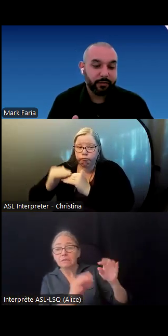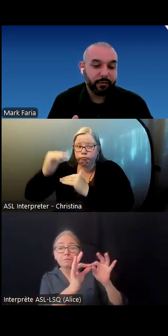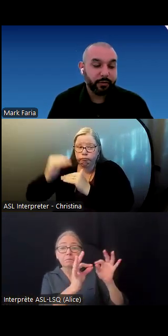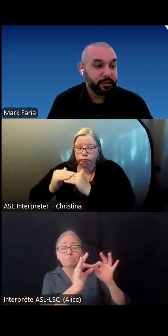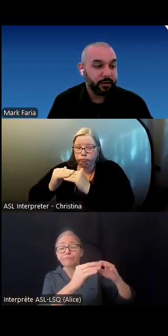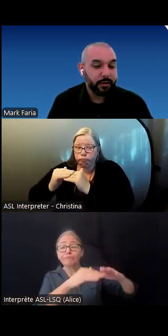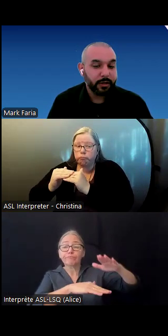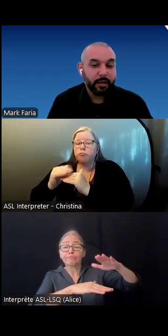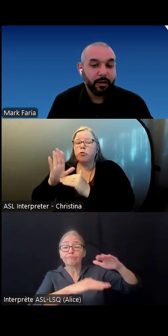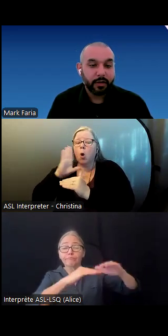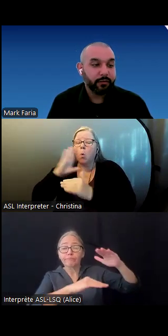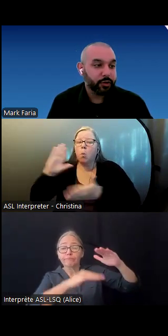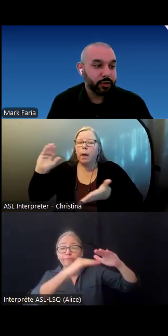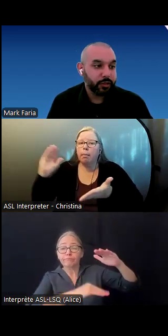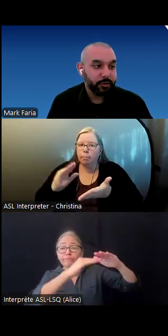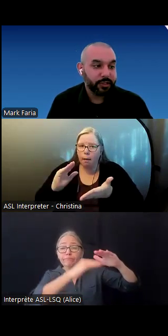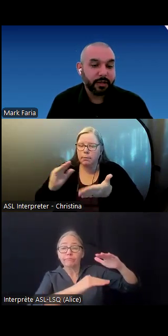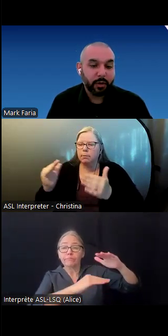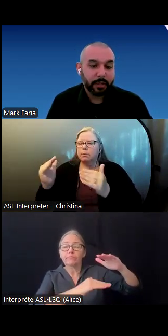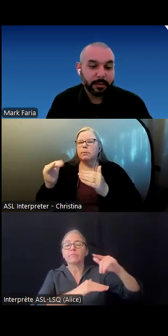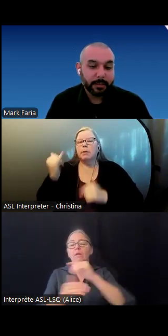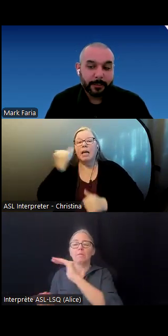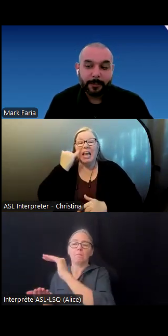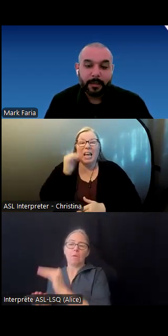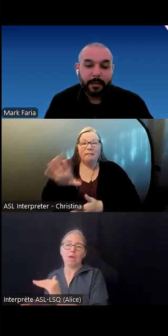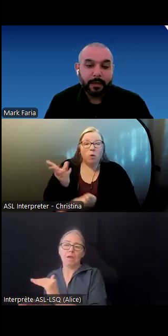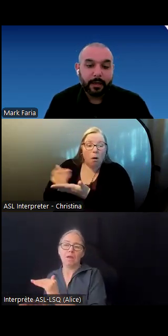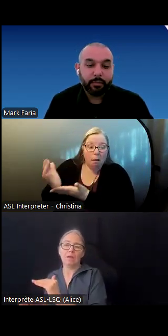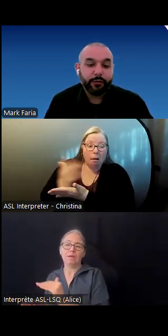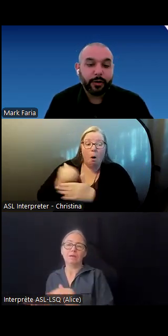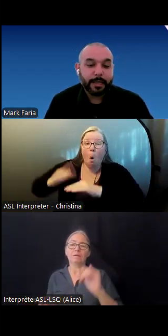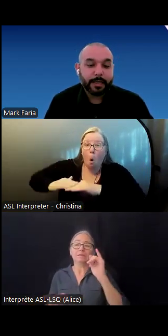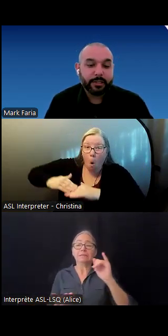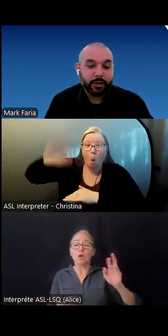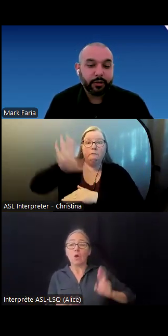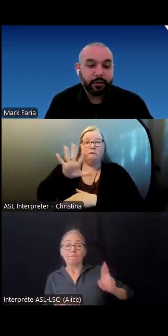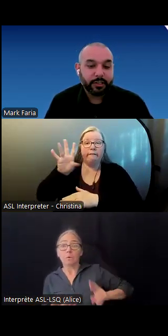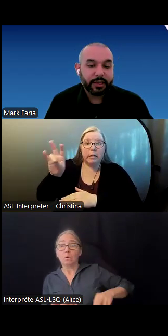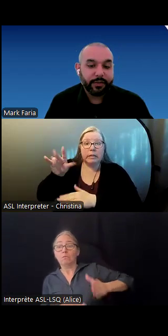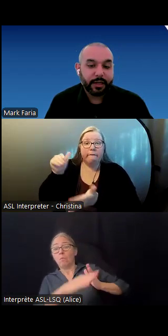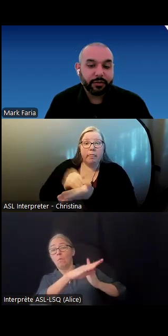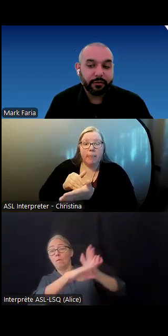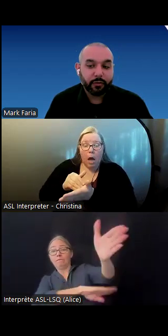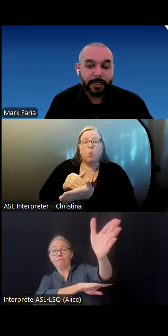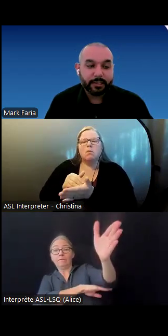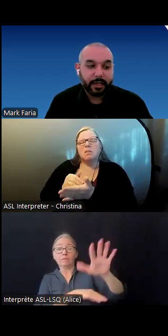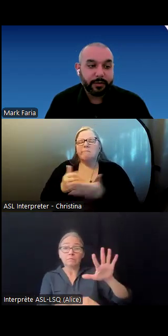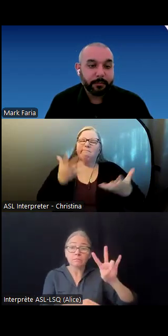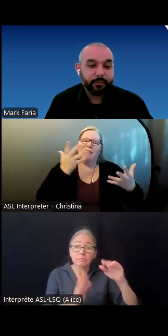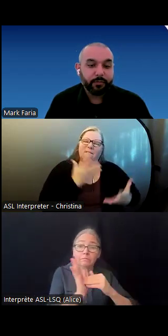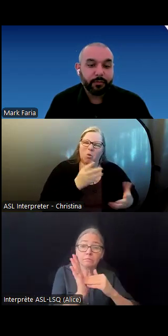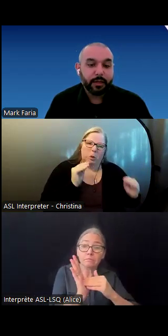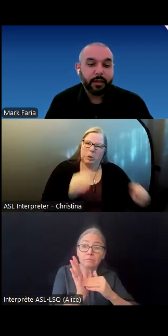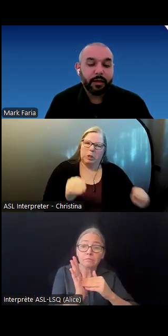57,375 for this year, then unfortunately you don't receive any bond. But if your income is under